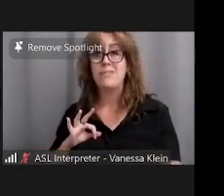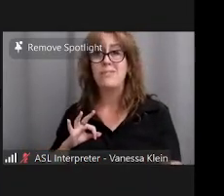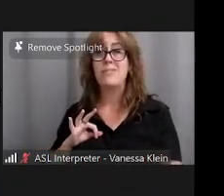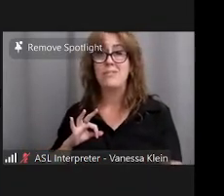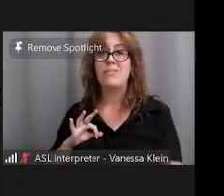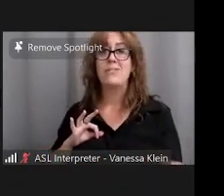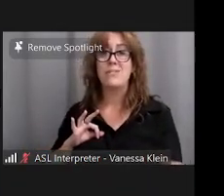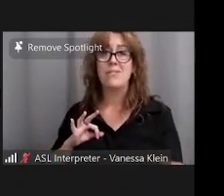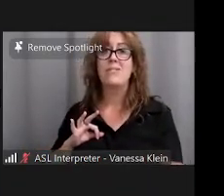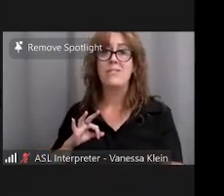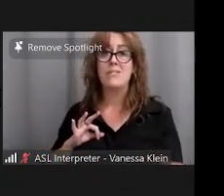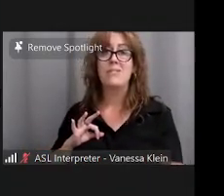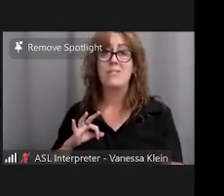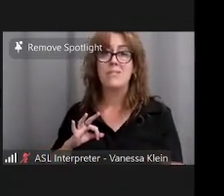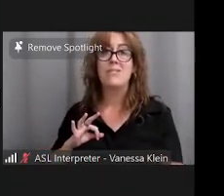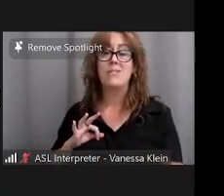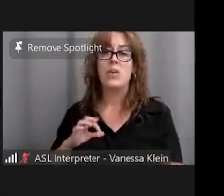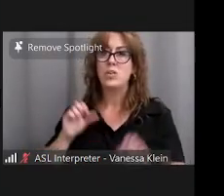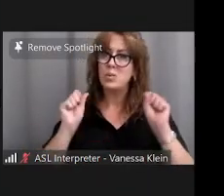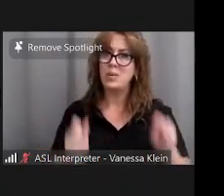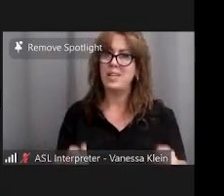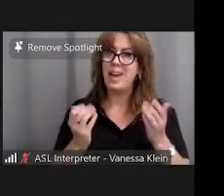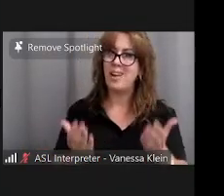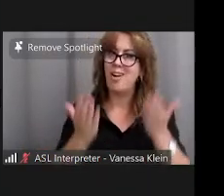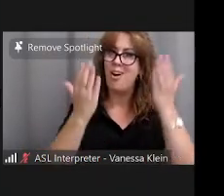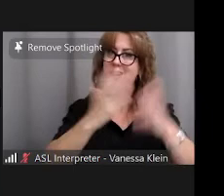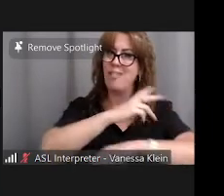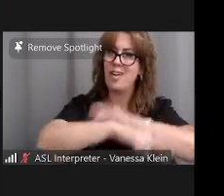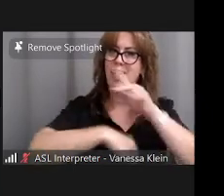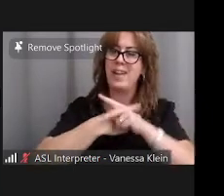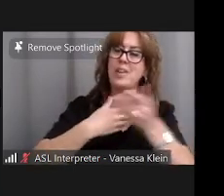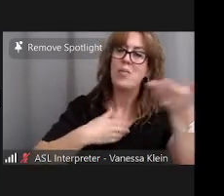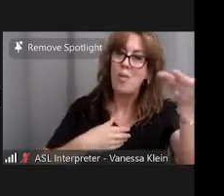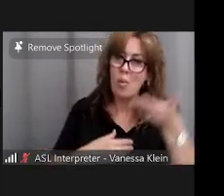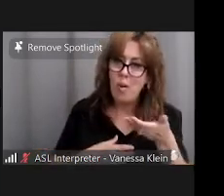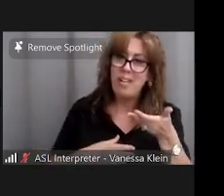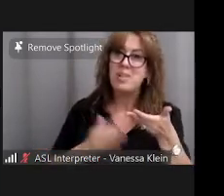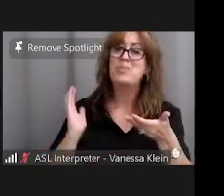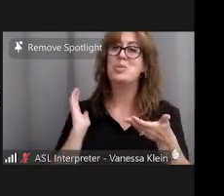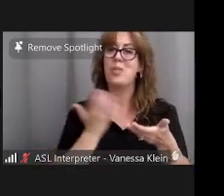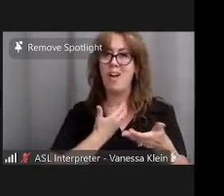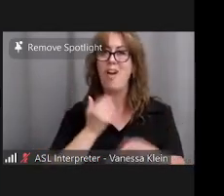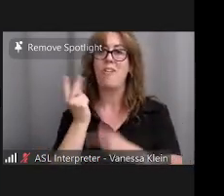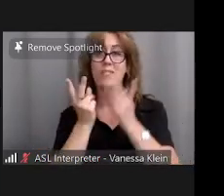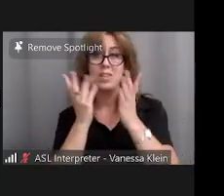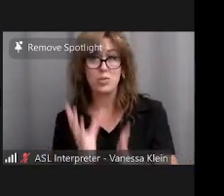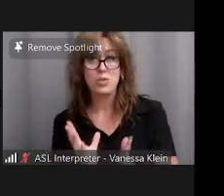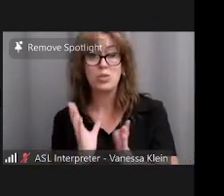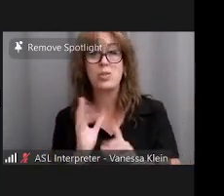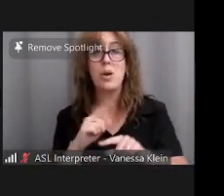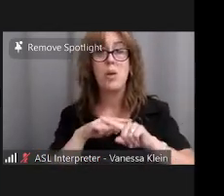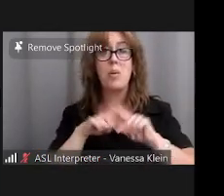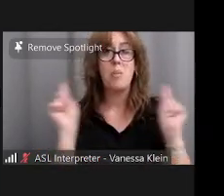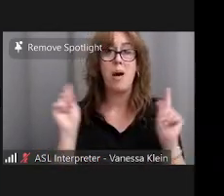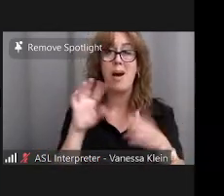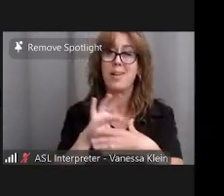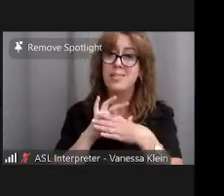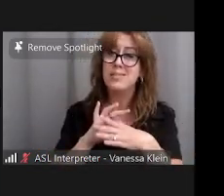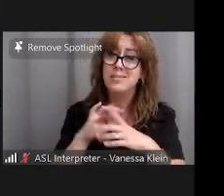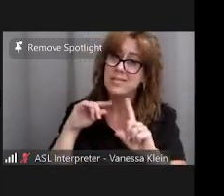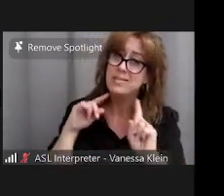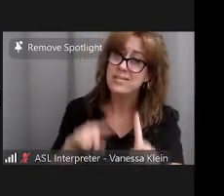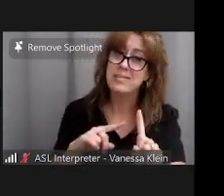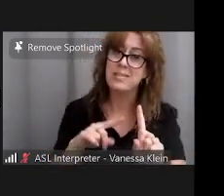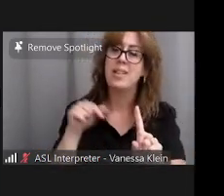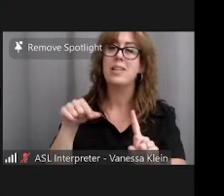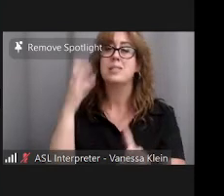make that welcome, offer that welcome to our visitors. But what is, I think, the key thing about this beautiful ceremony is that